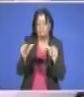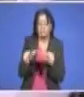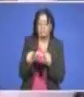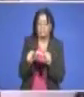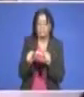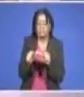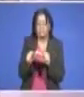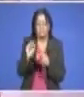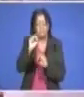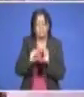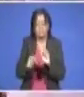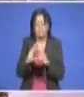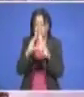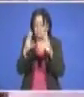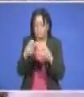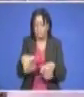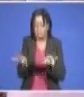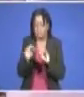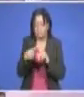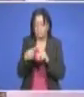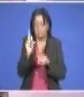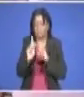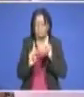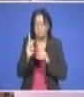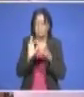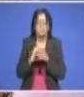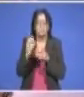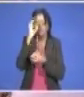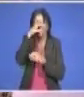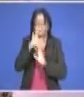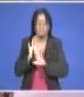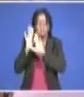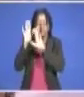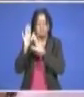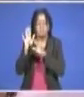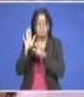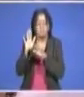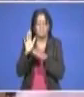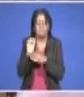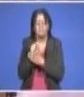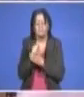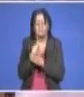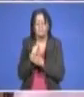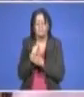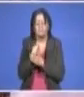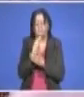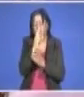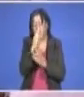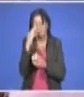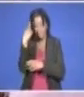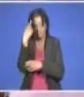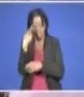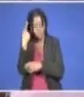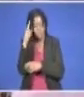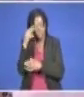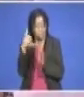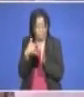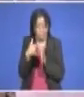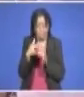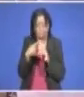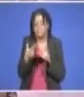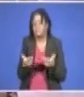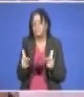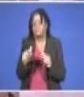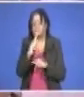is so very important to the residents of Foxhill. I mentioned that it was one of the reasons for it was to